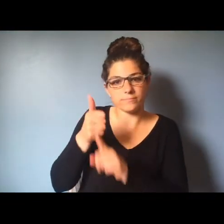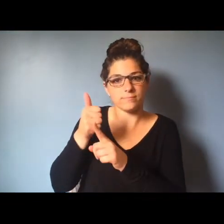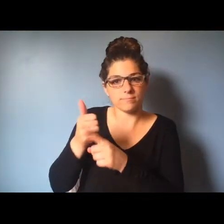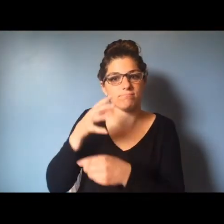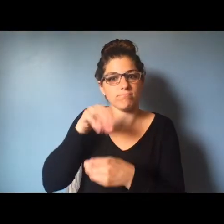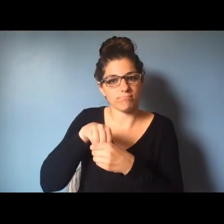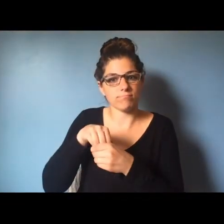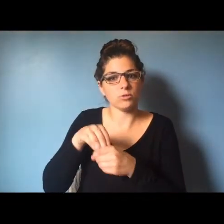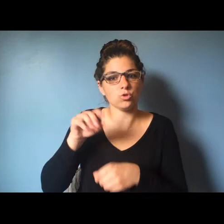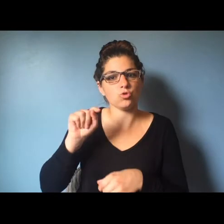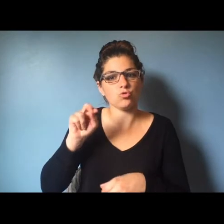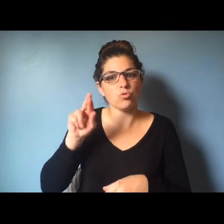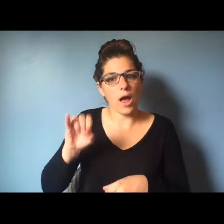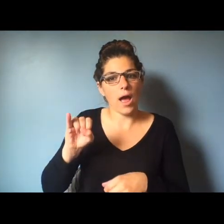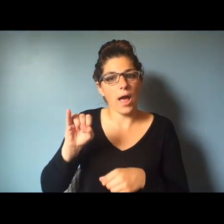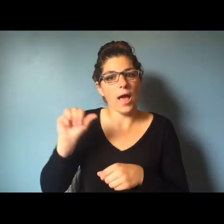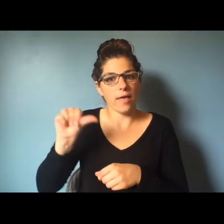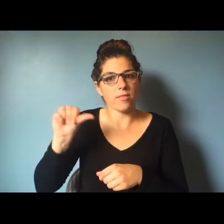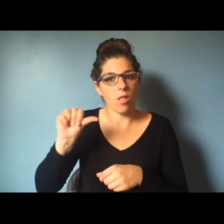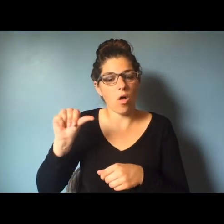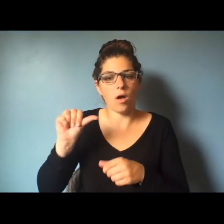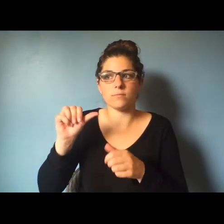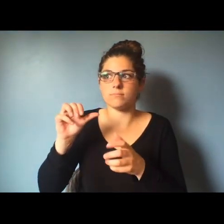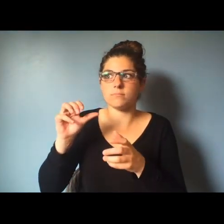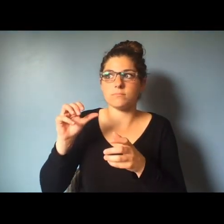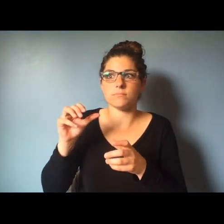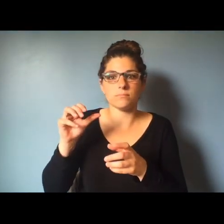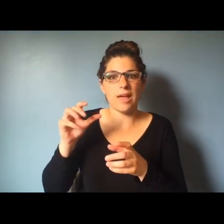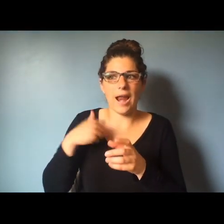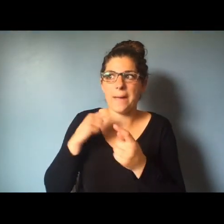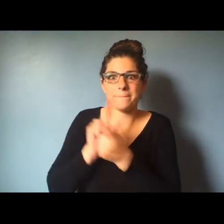in triathlon with Achilles in a supermarket